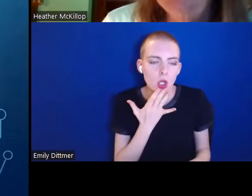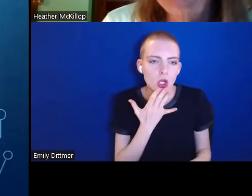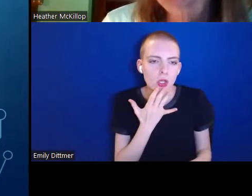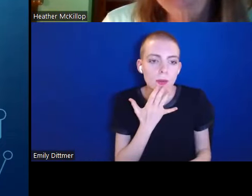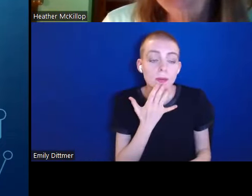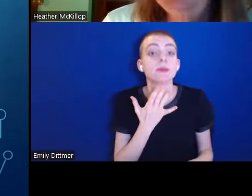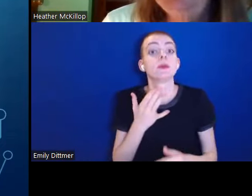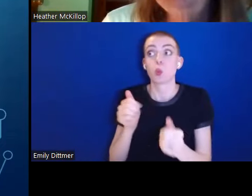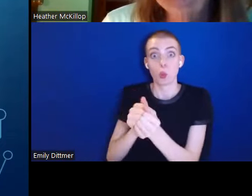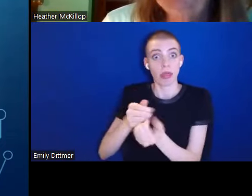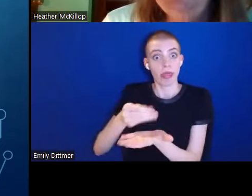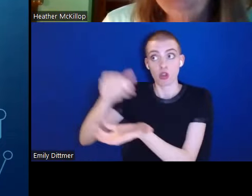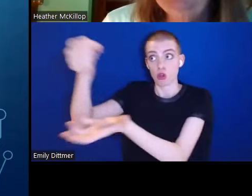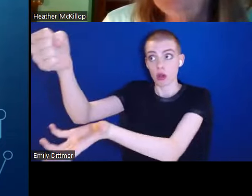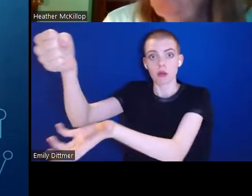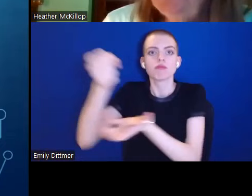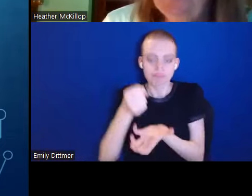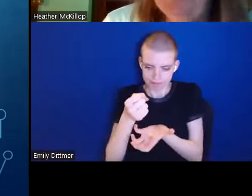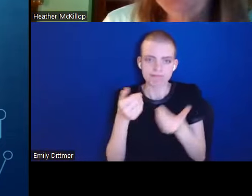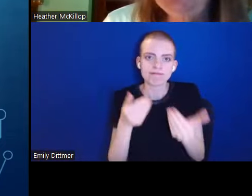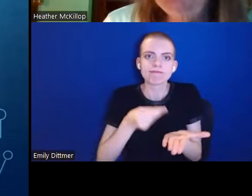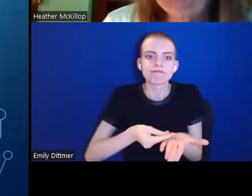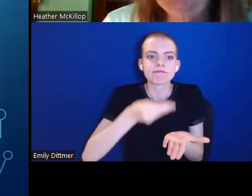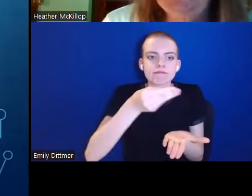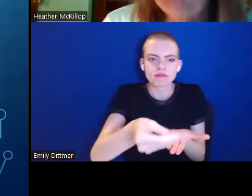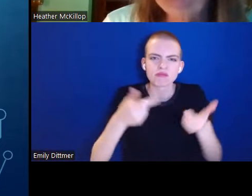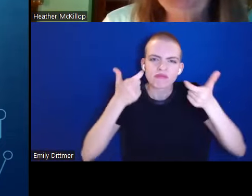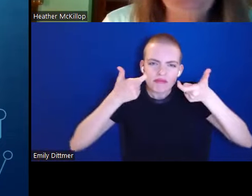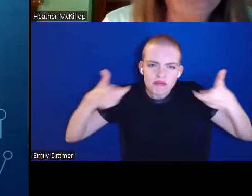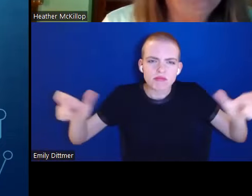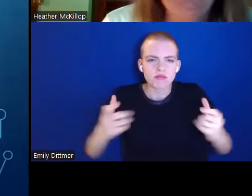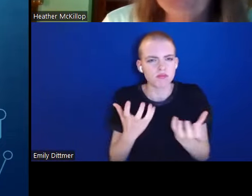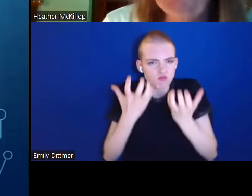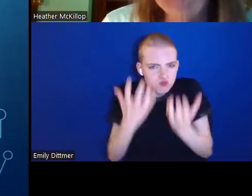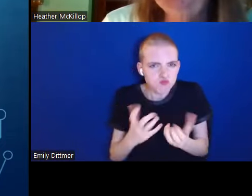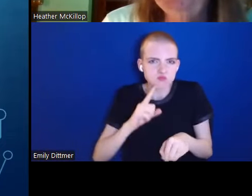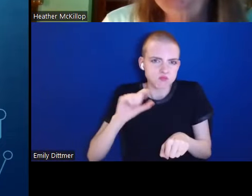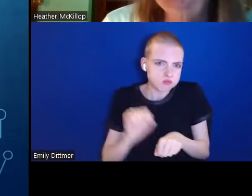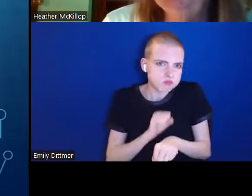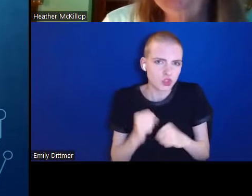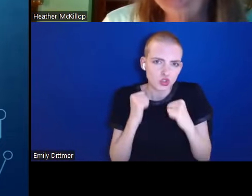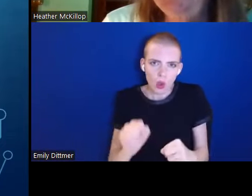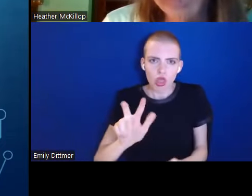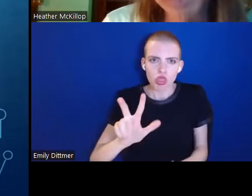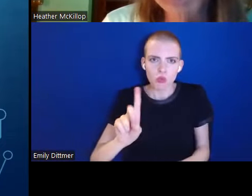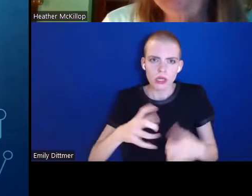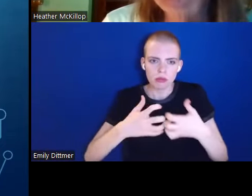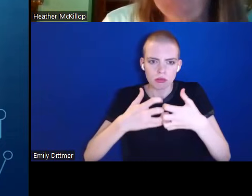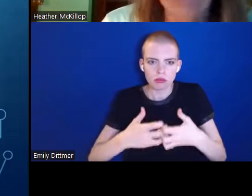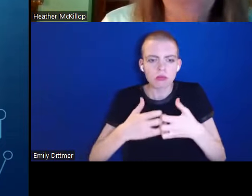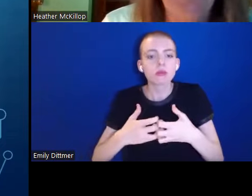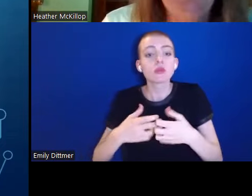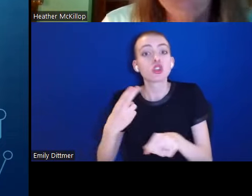a Dimensionally 3D printer, a huge, heavy-duty, expensive printer that prints in ABS